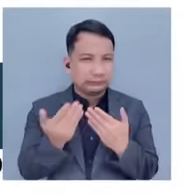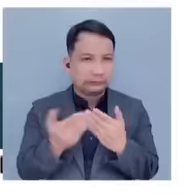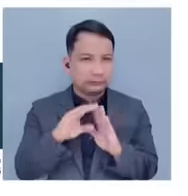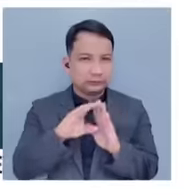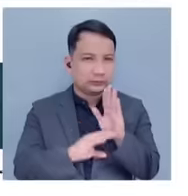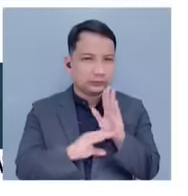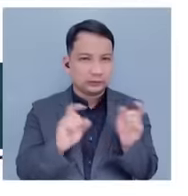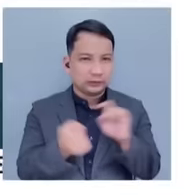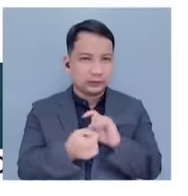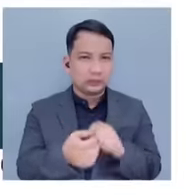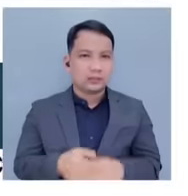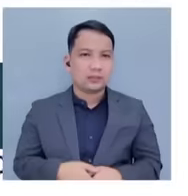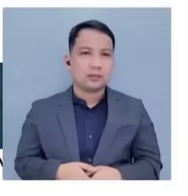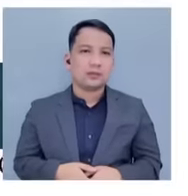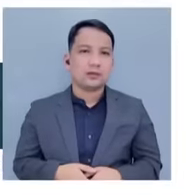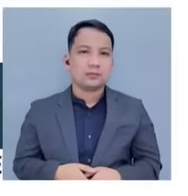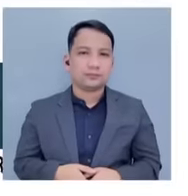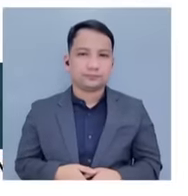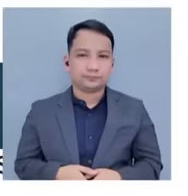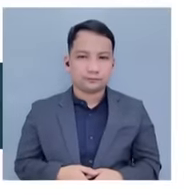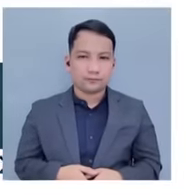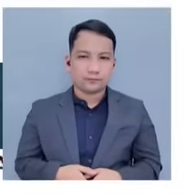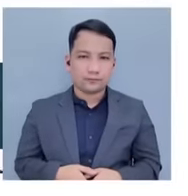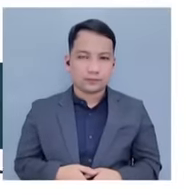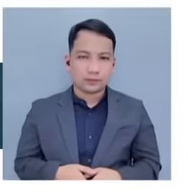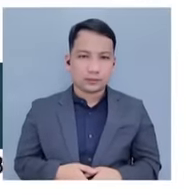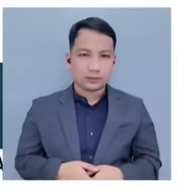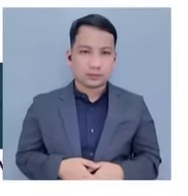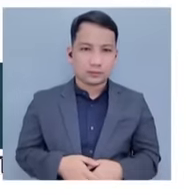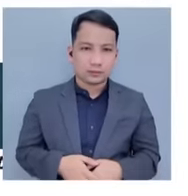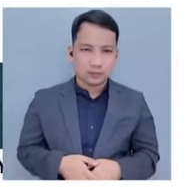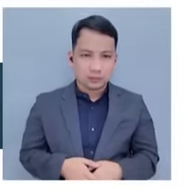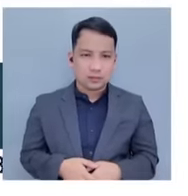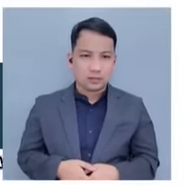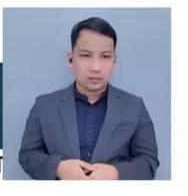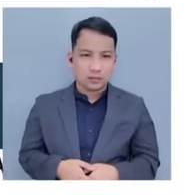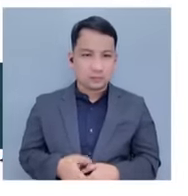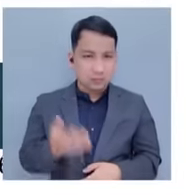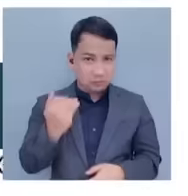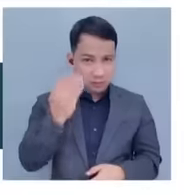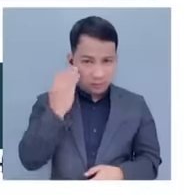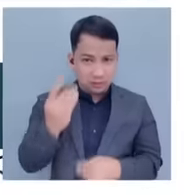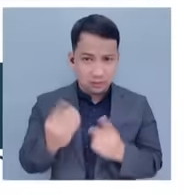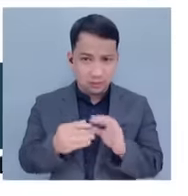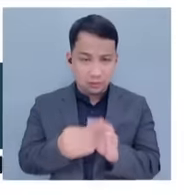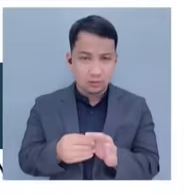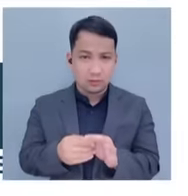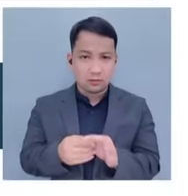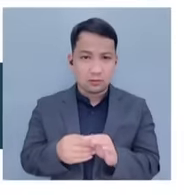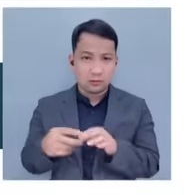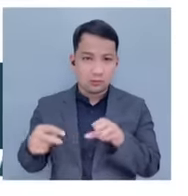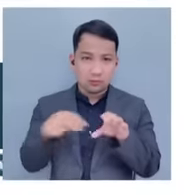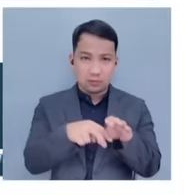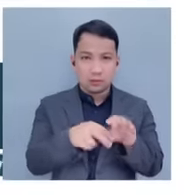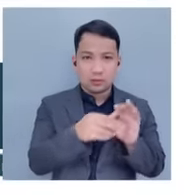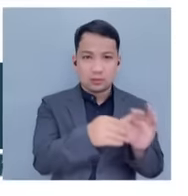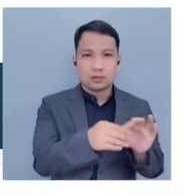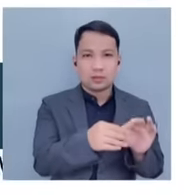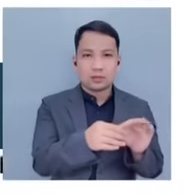also, I think they're doing this right now mainly because they want to ride on the